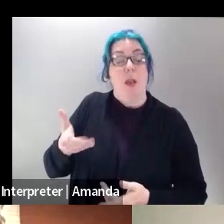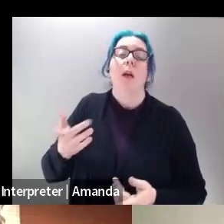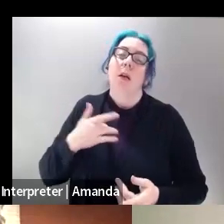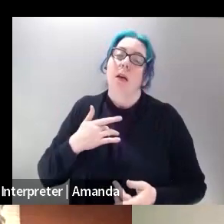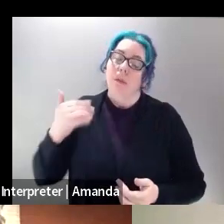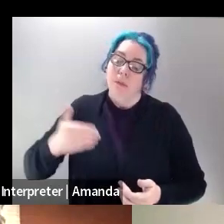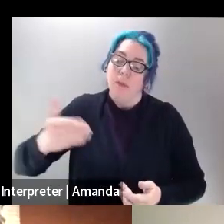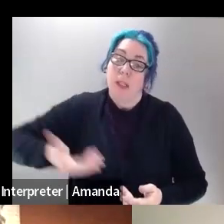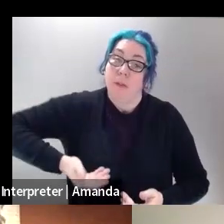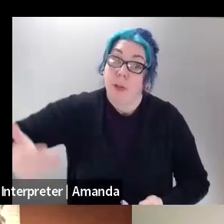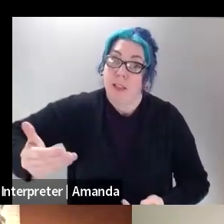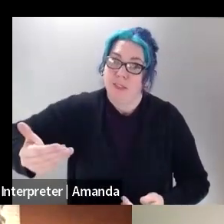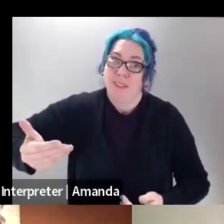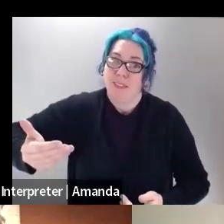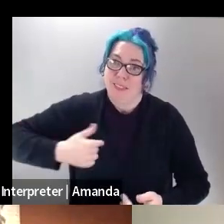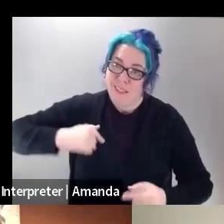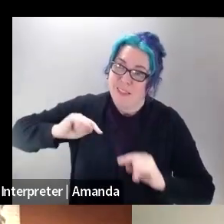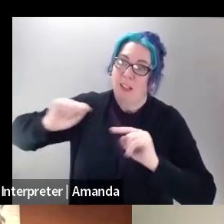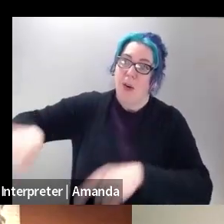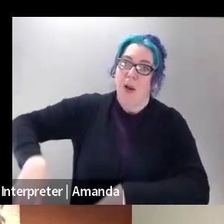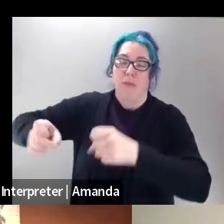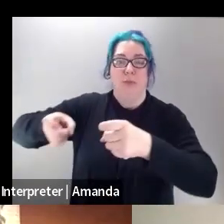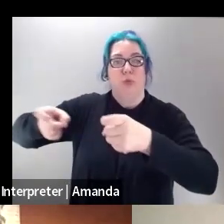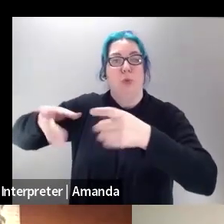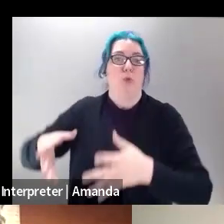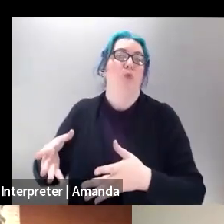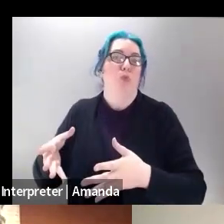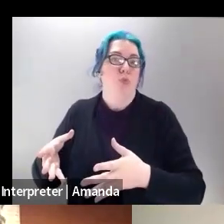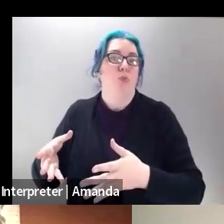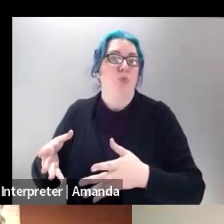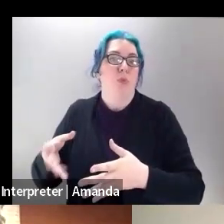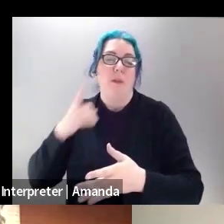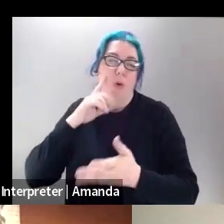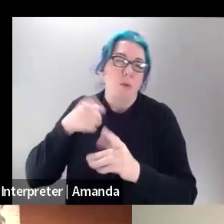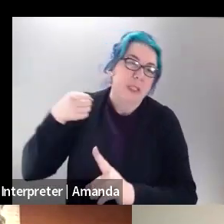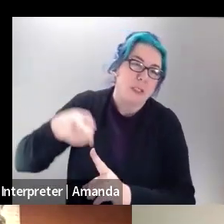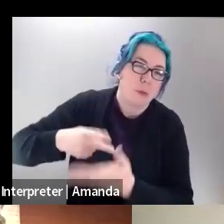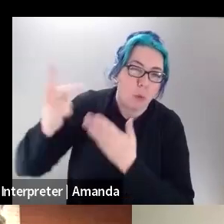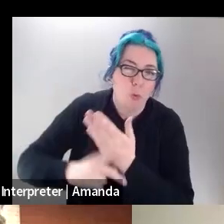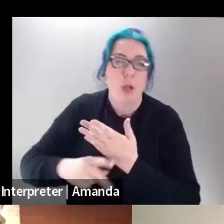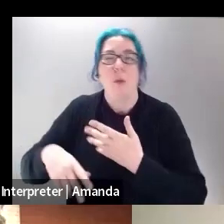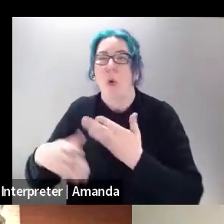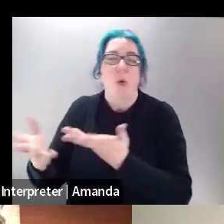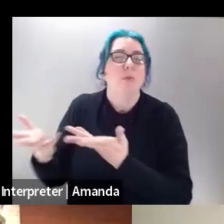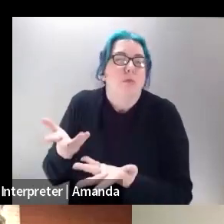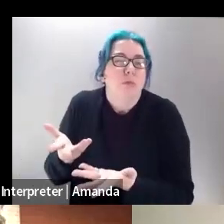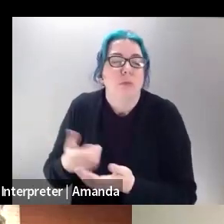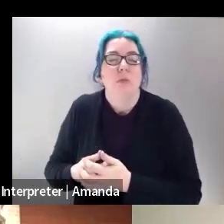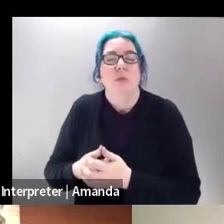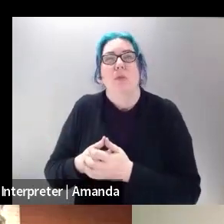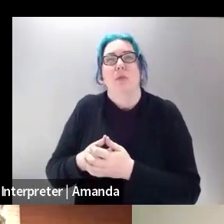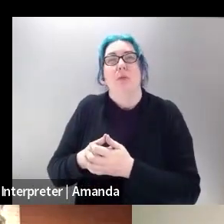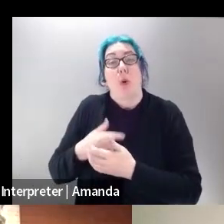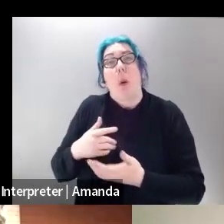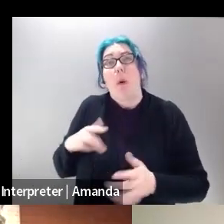a production, kind of a theater conservatory or program. So that's as far as